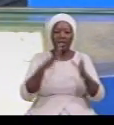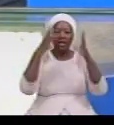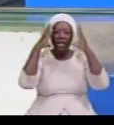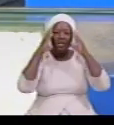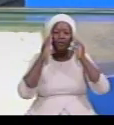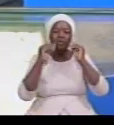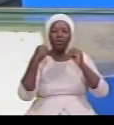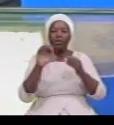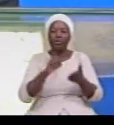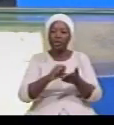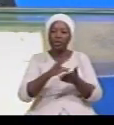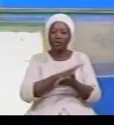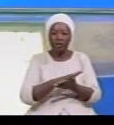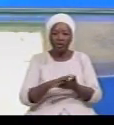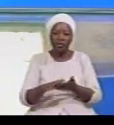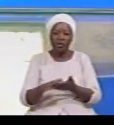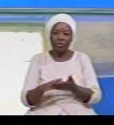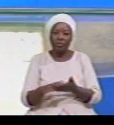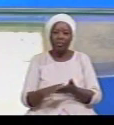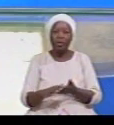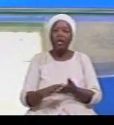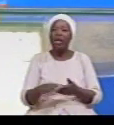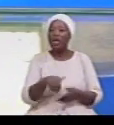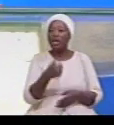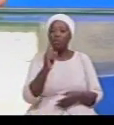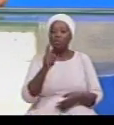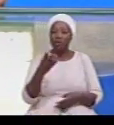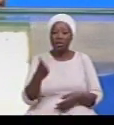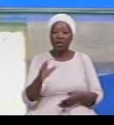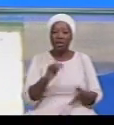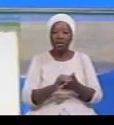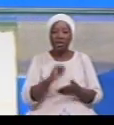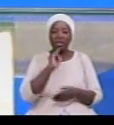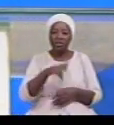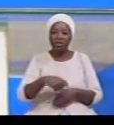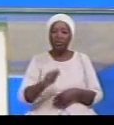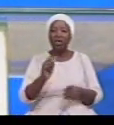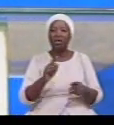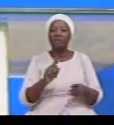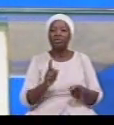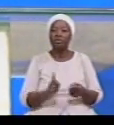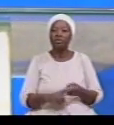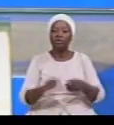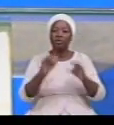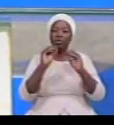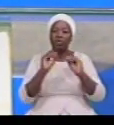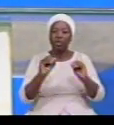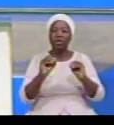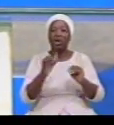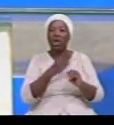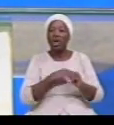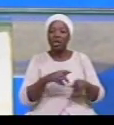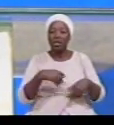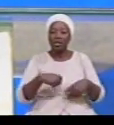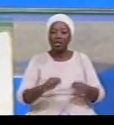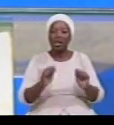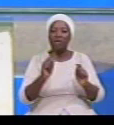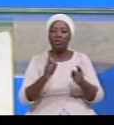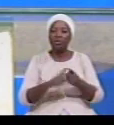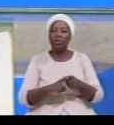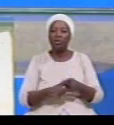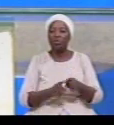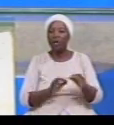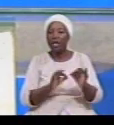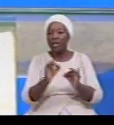sanctification? Anybody there that is trying to teach and trying to expound the